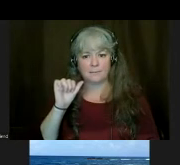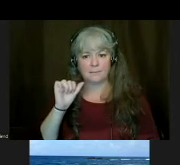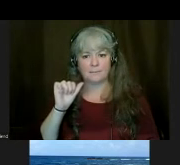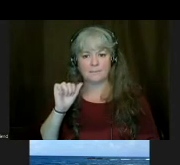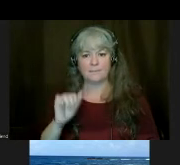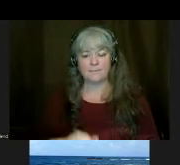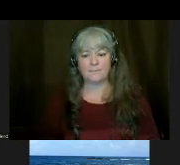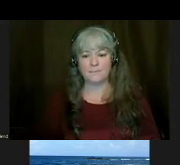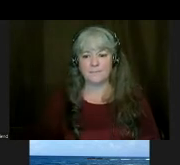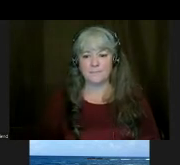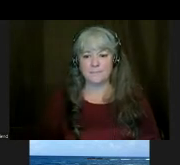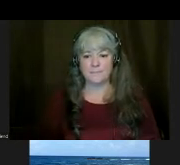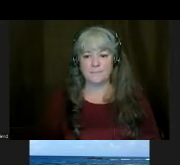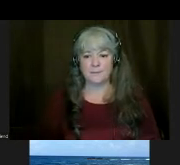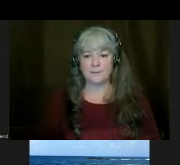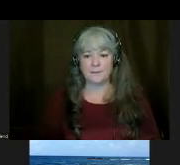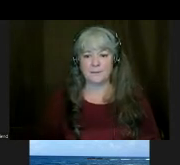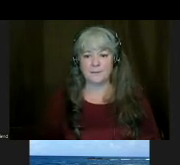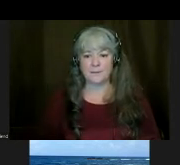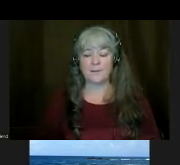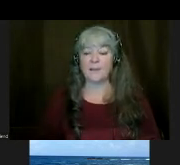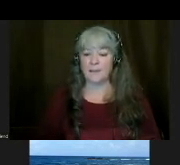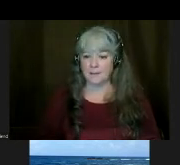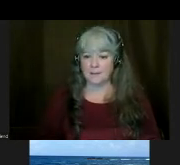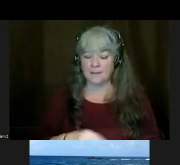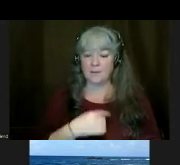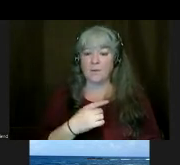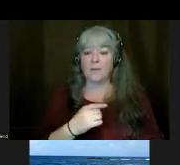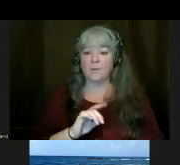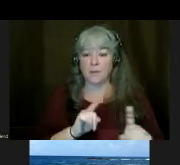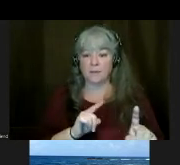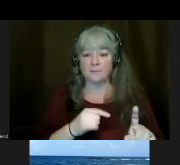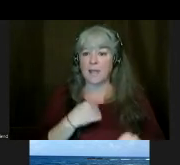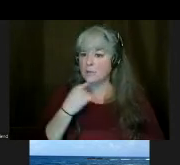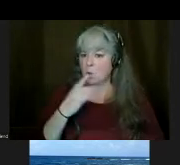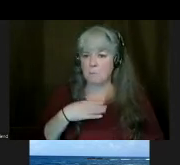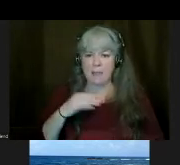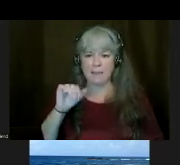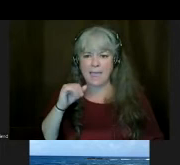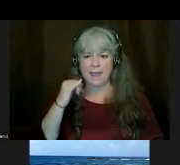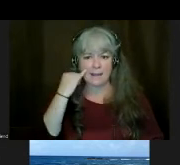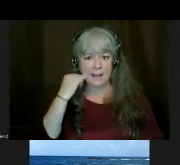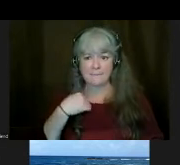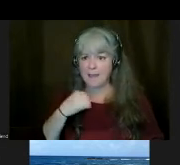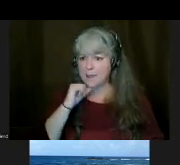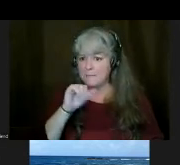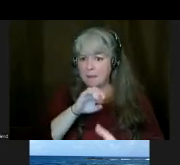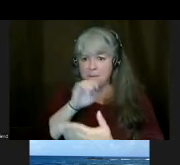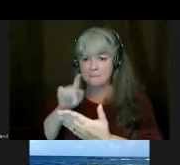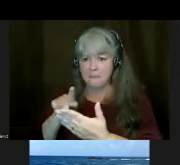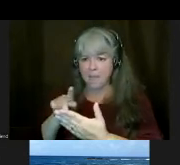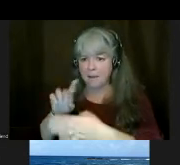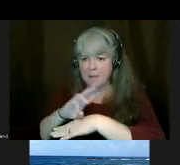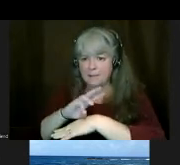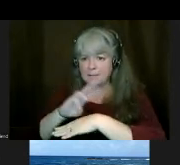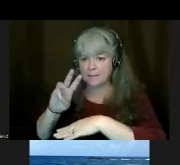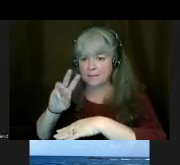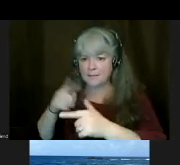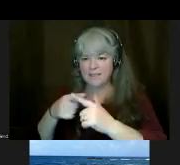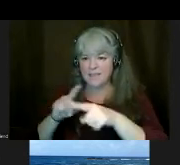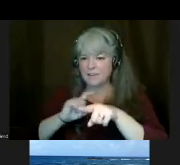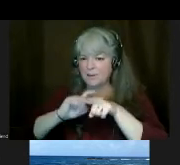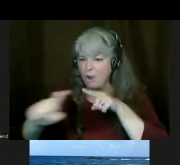zoo, and I told my aunt, if I'm not back by 6 o'clock, call the